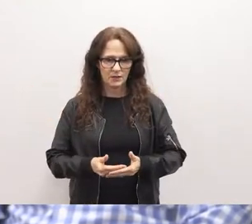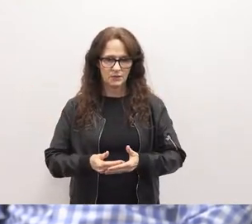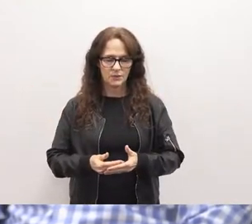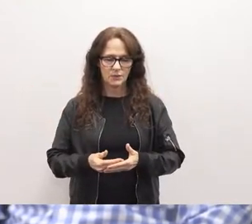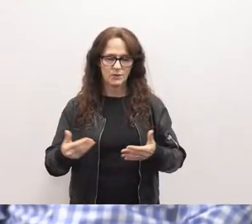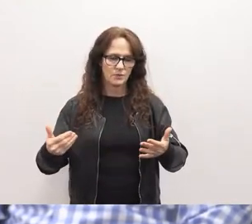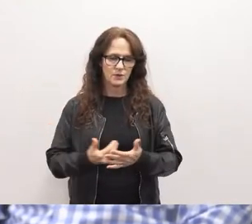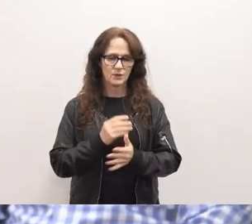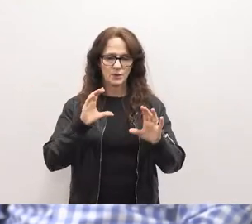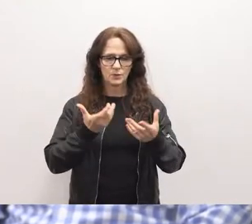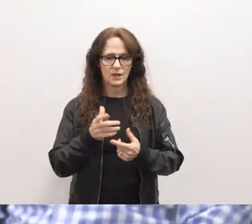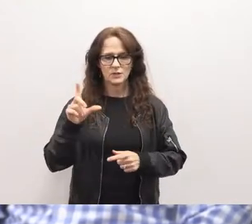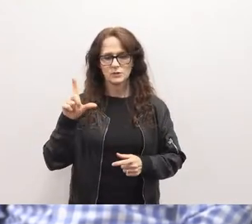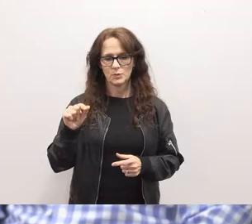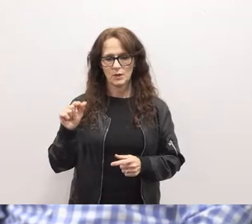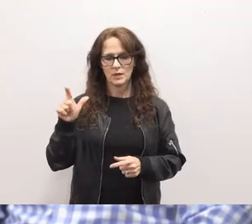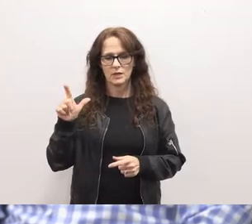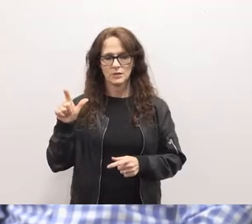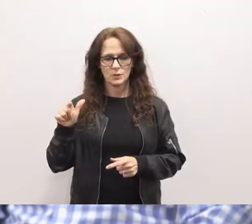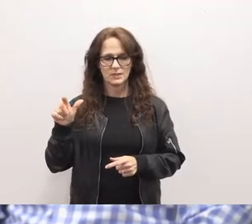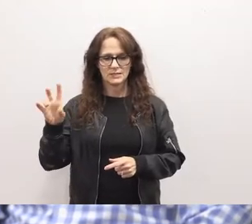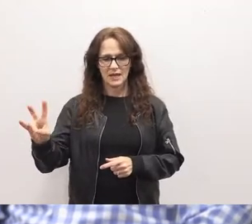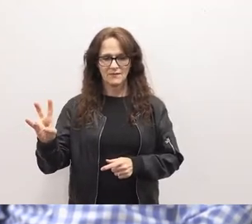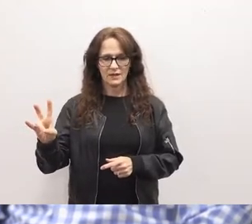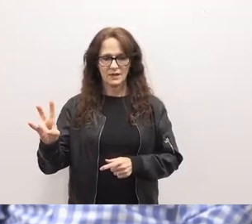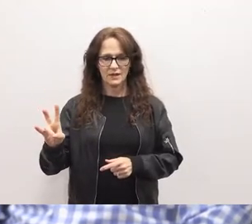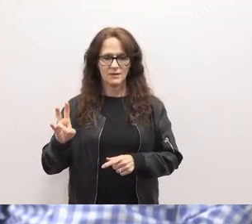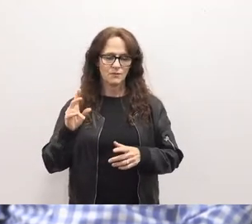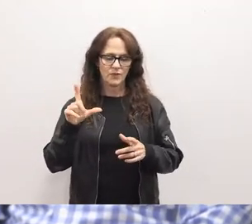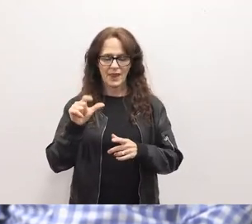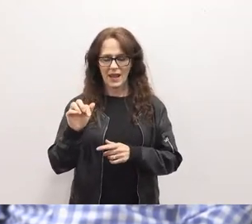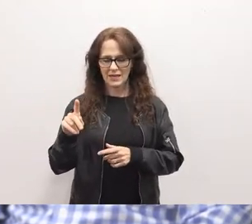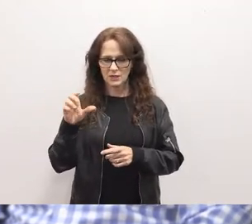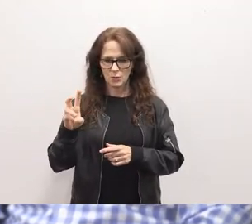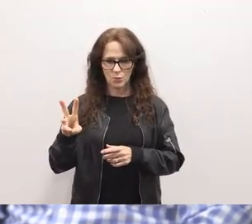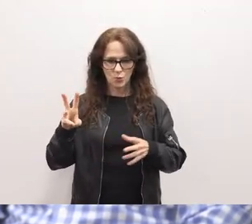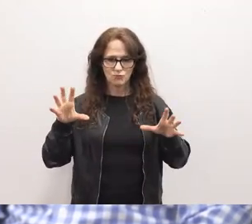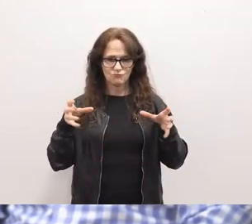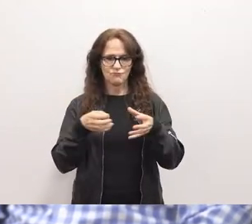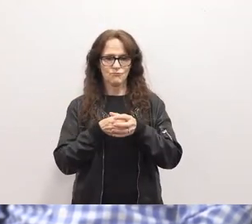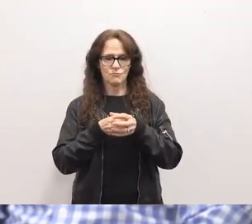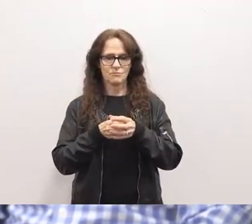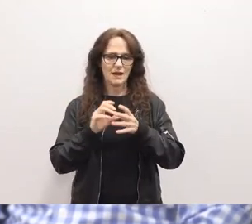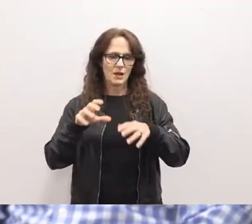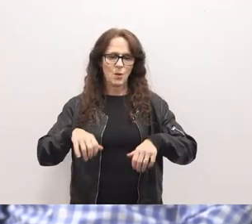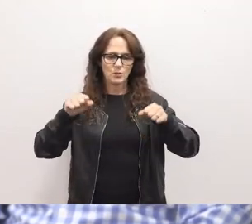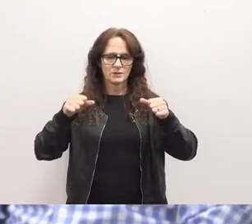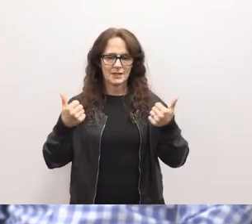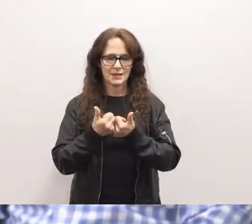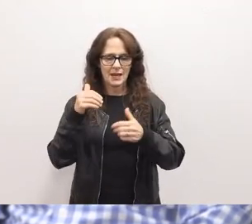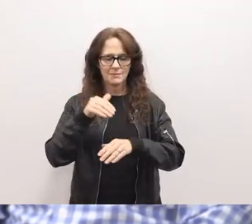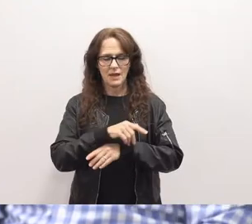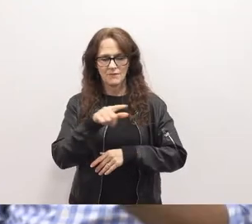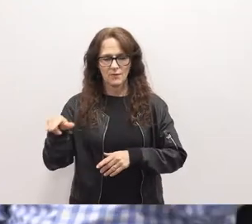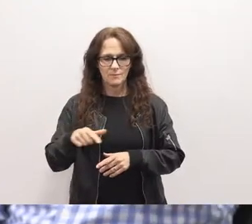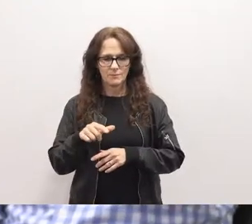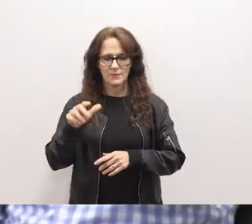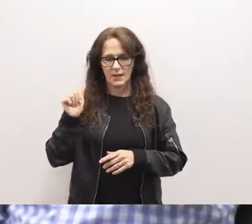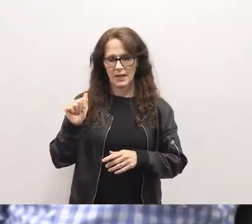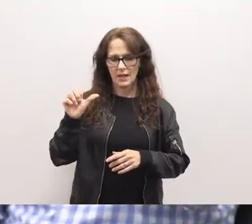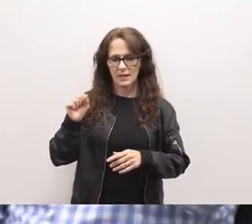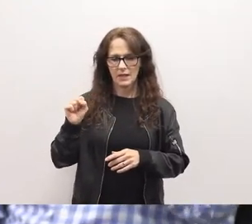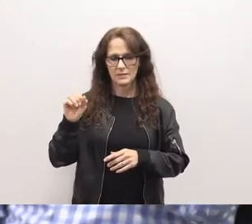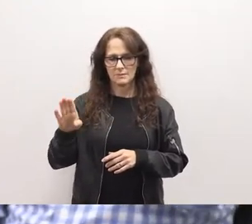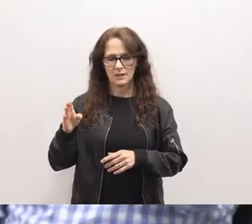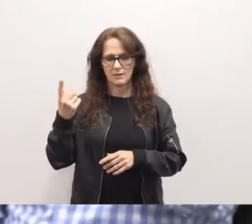of 2027 with our Link Crew program and hosted a game night for them. ASB had also created engaging activities for